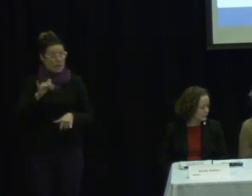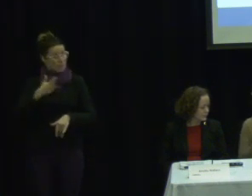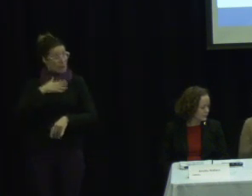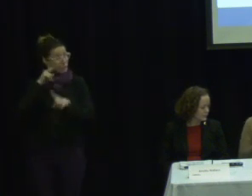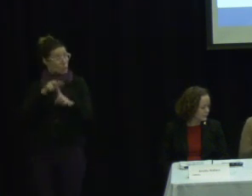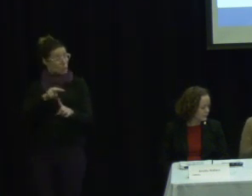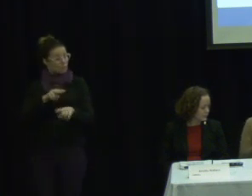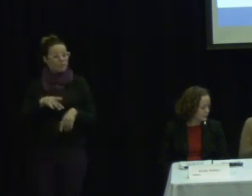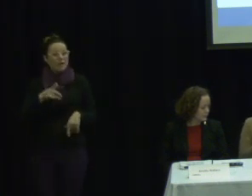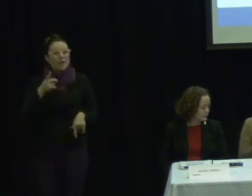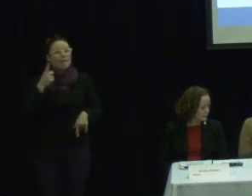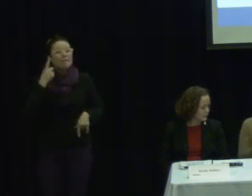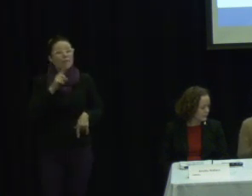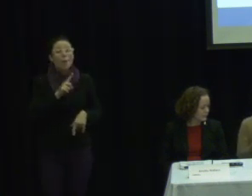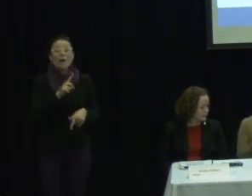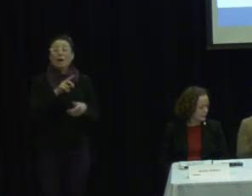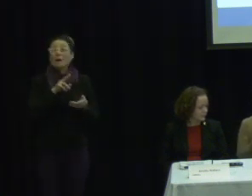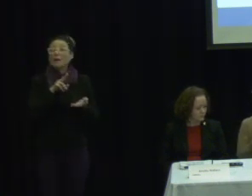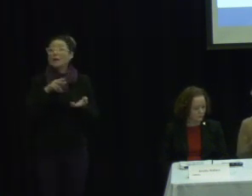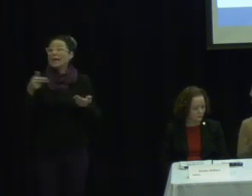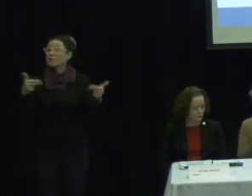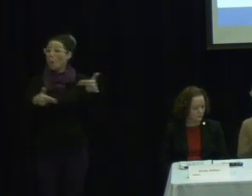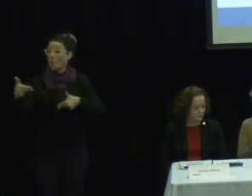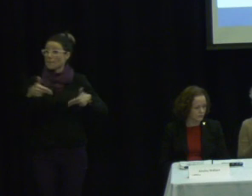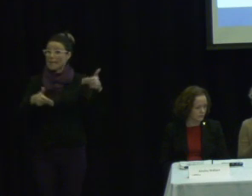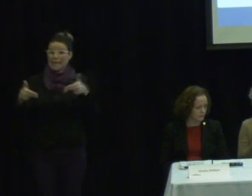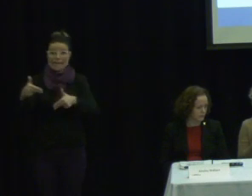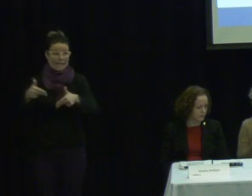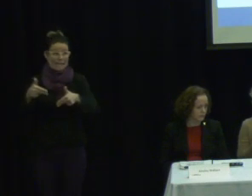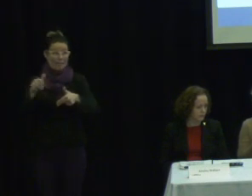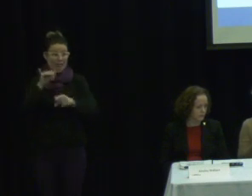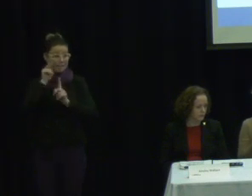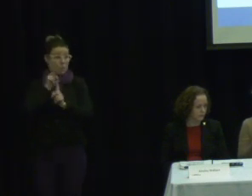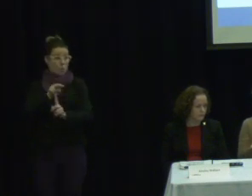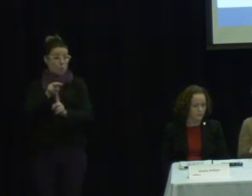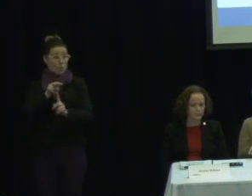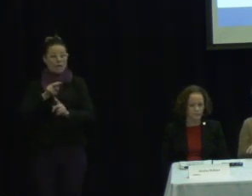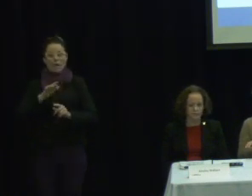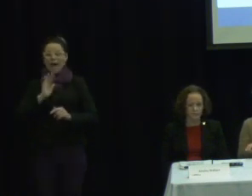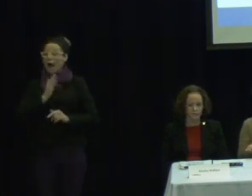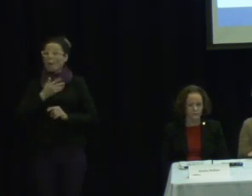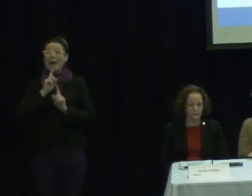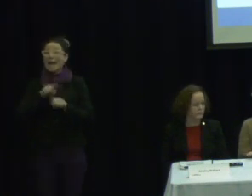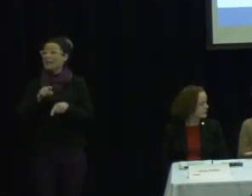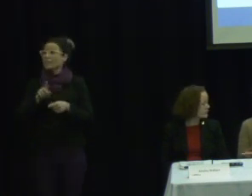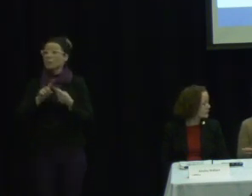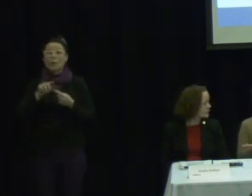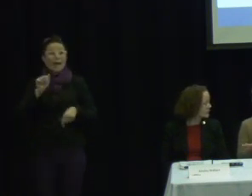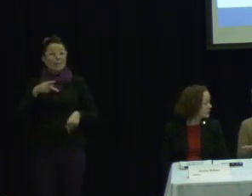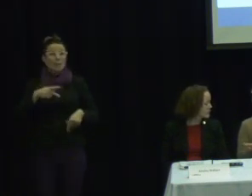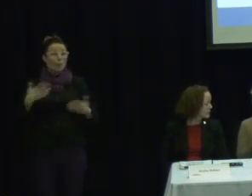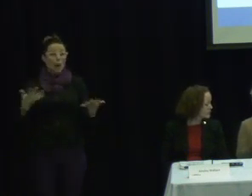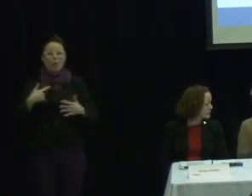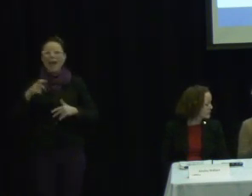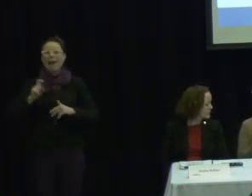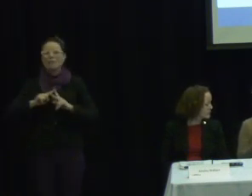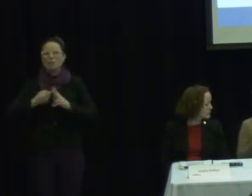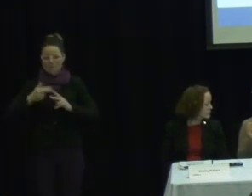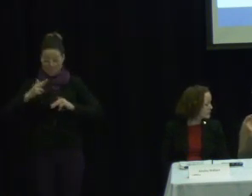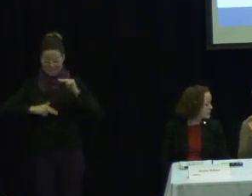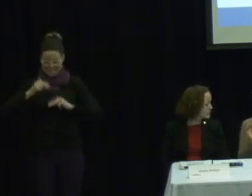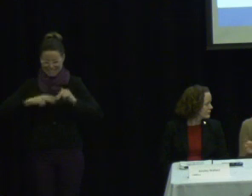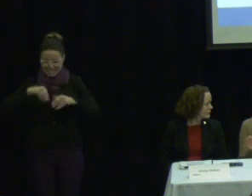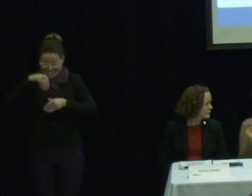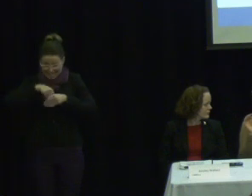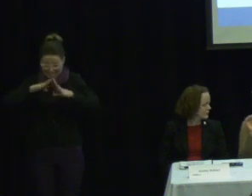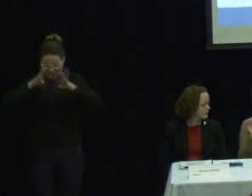perspective, our answer to AP is to build it in-house. Because what AP taught us was how